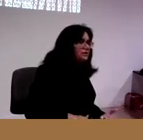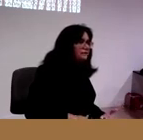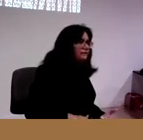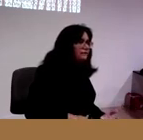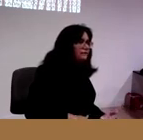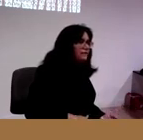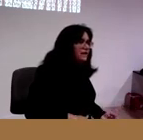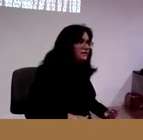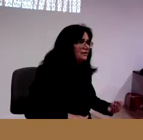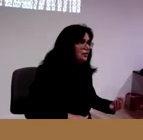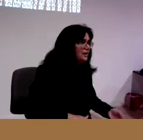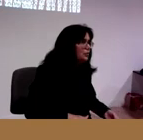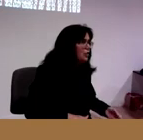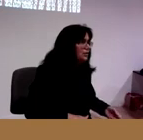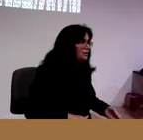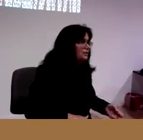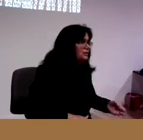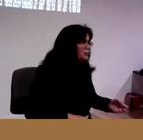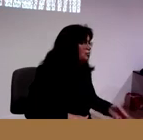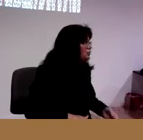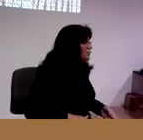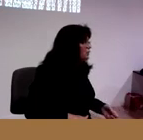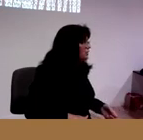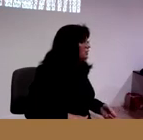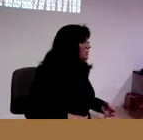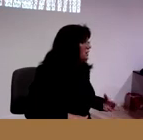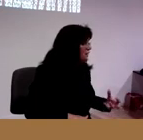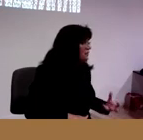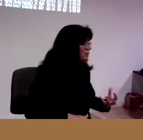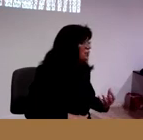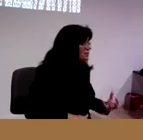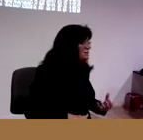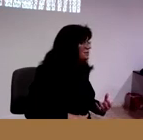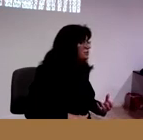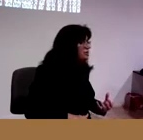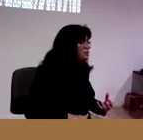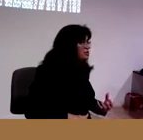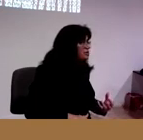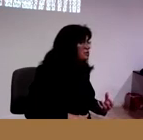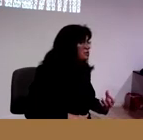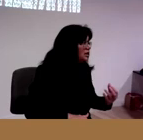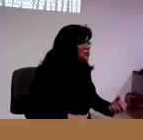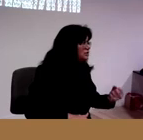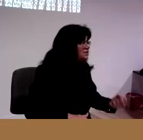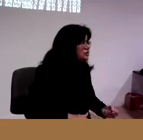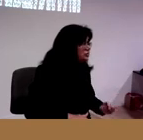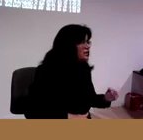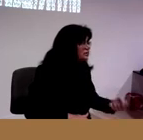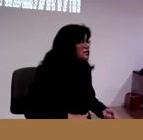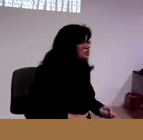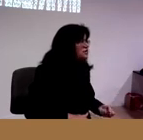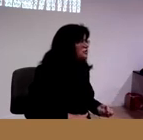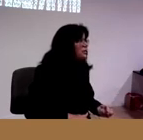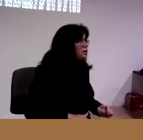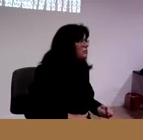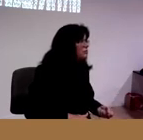country, that no matter what you put on top of it and no matter what is done to it, country is still there